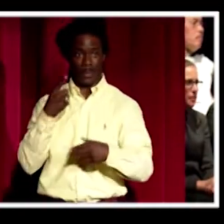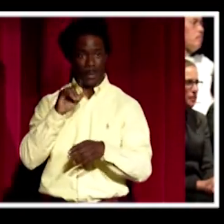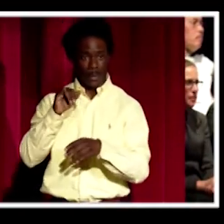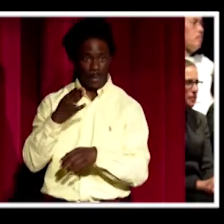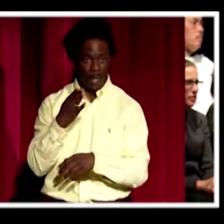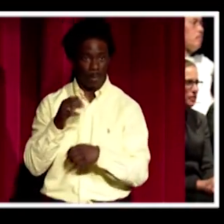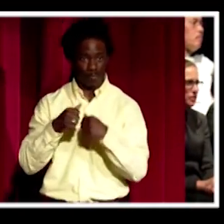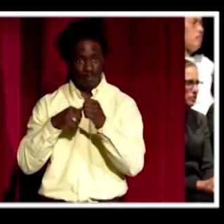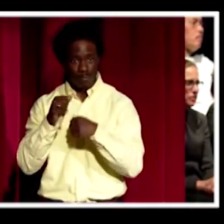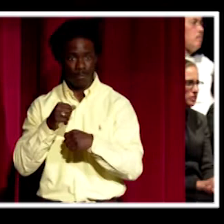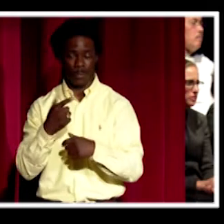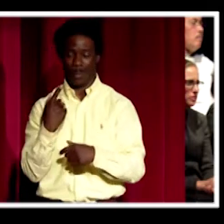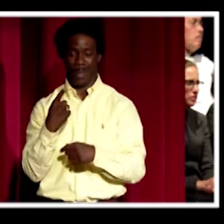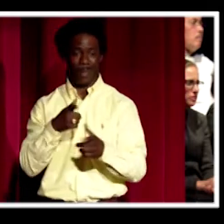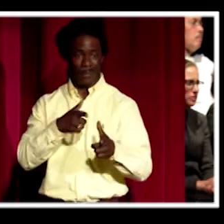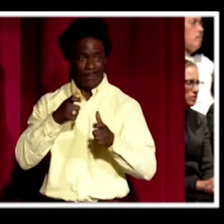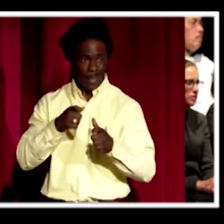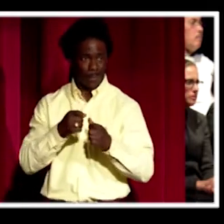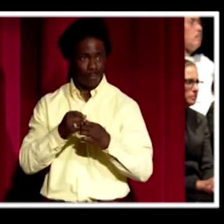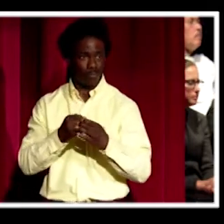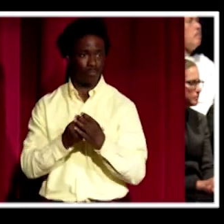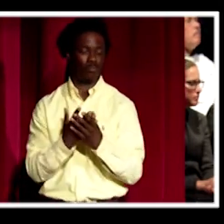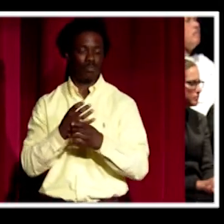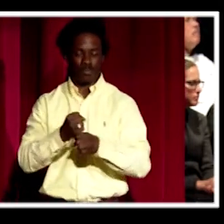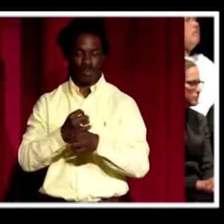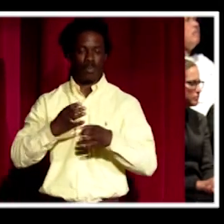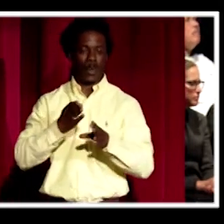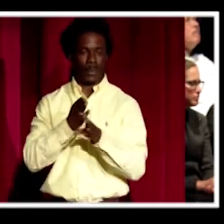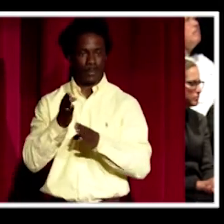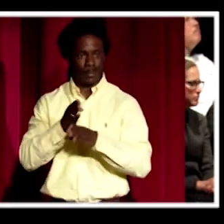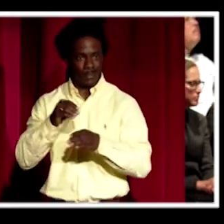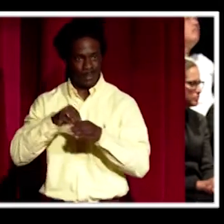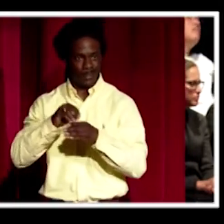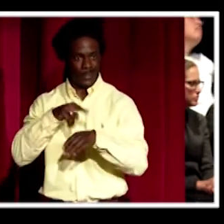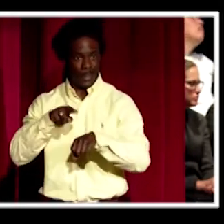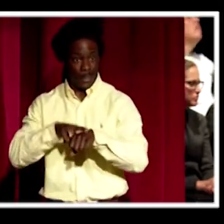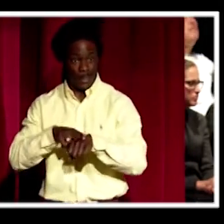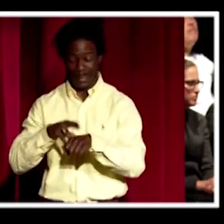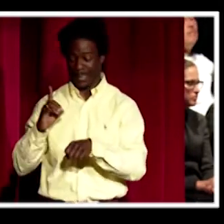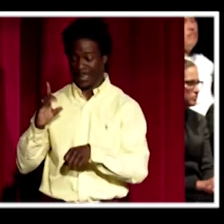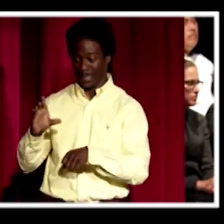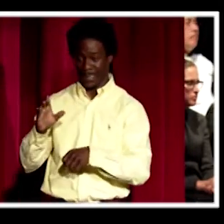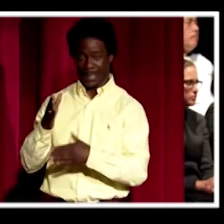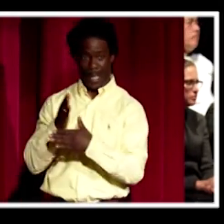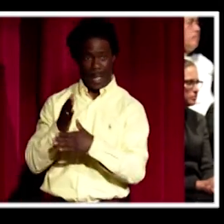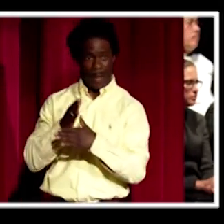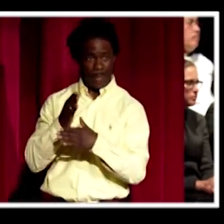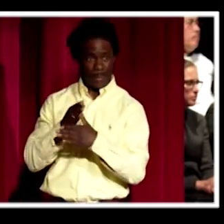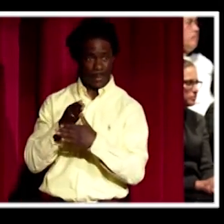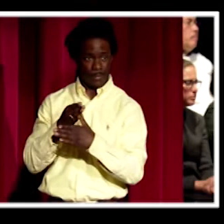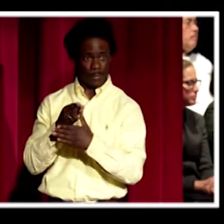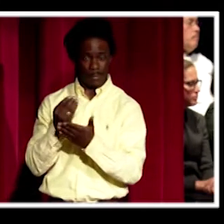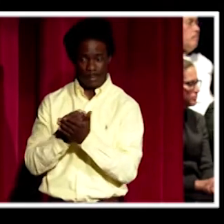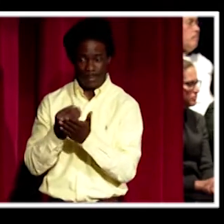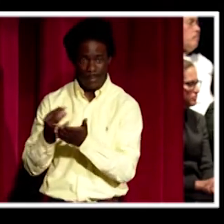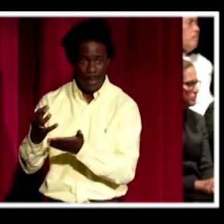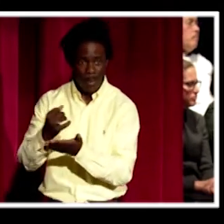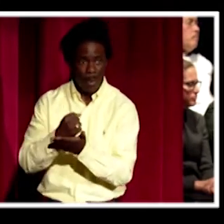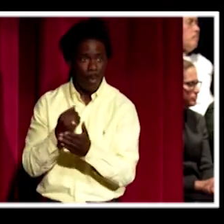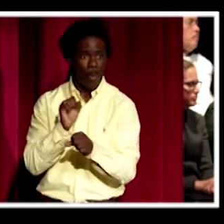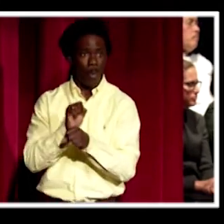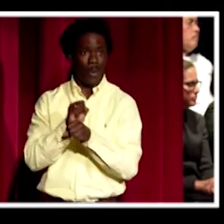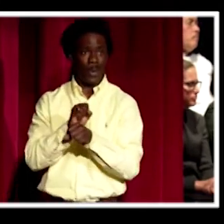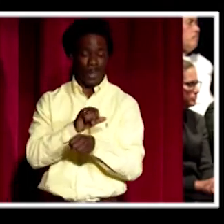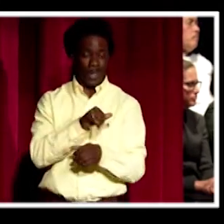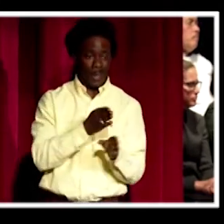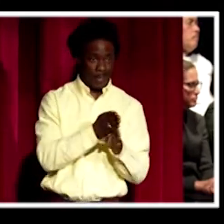of the fastest growing industries in the nation. In Washington, DC, the average wage of someone working in